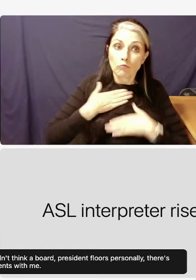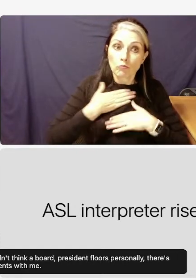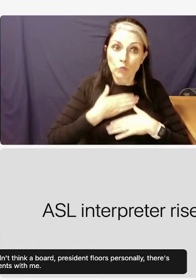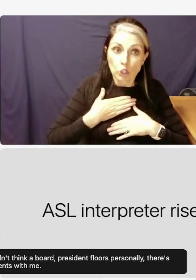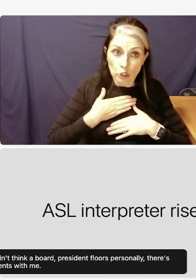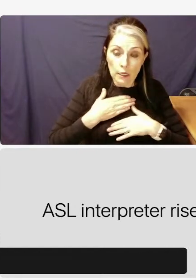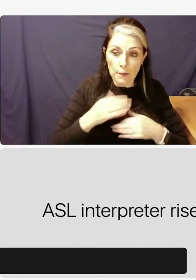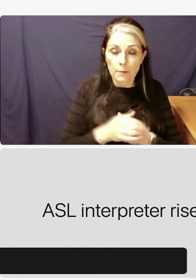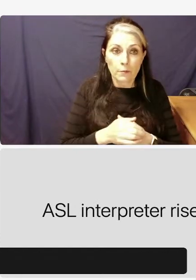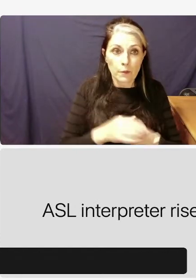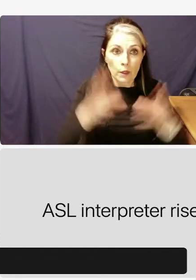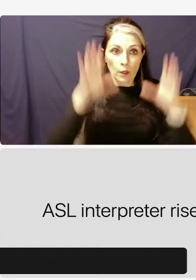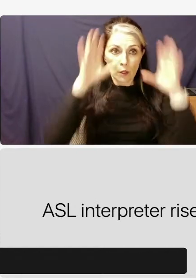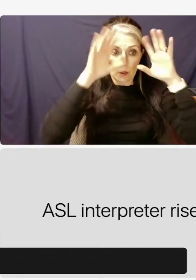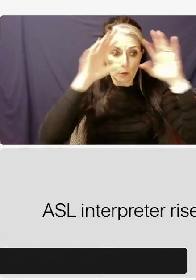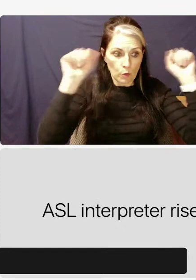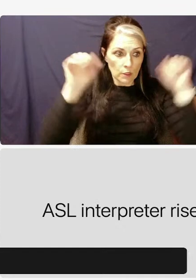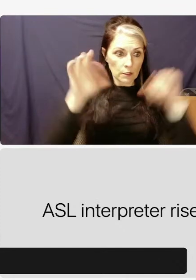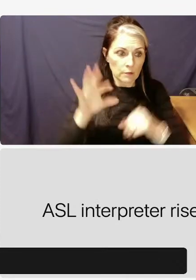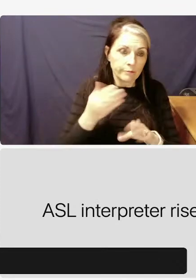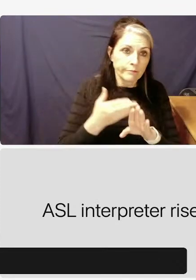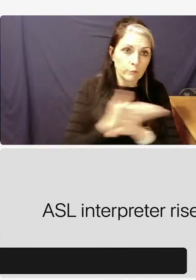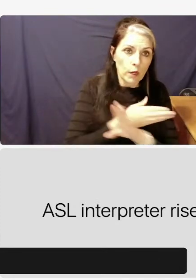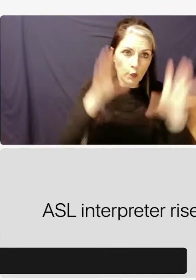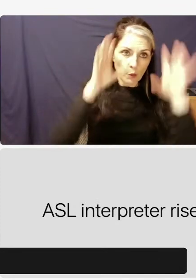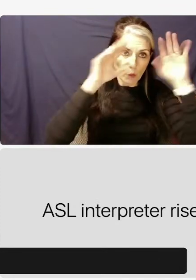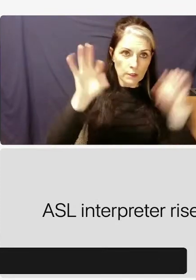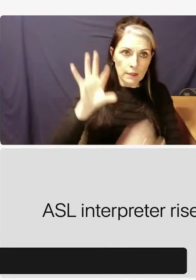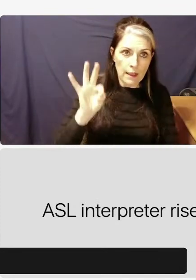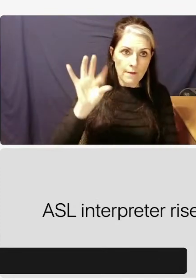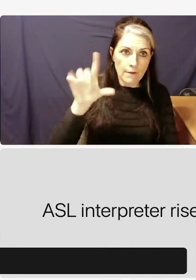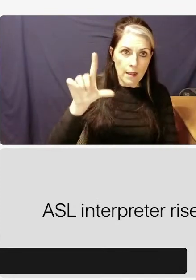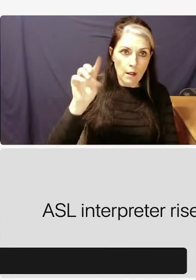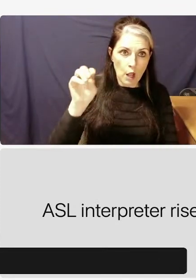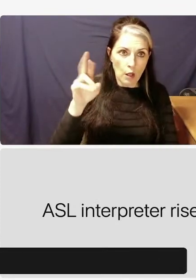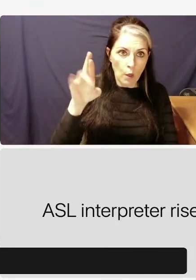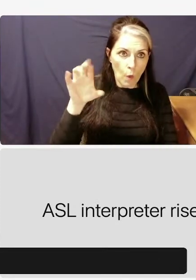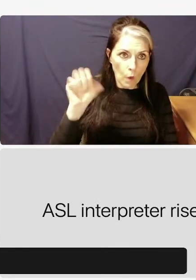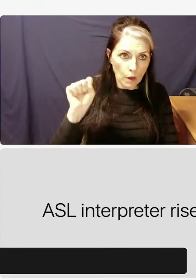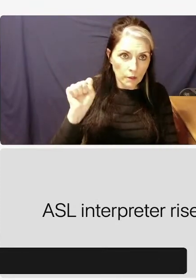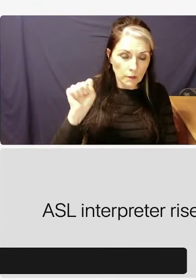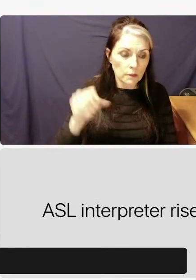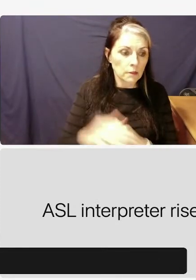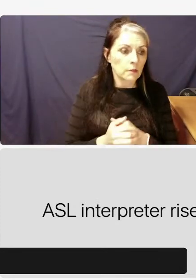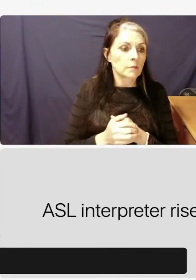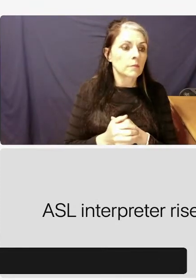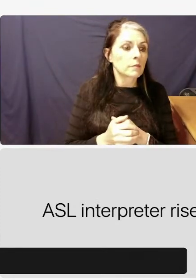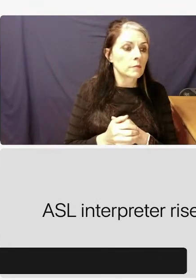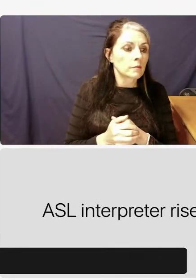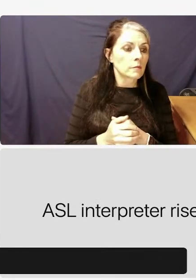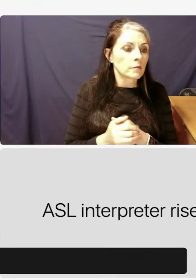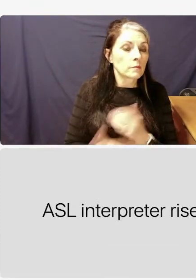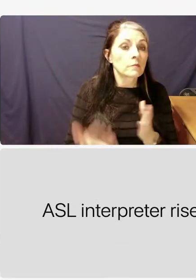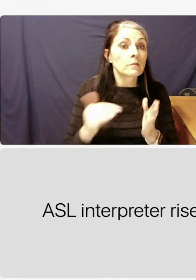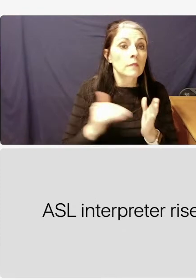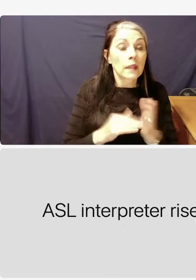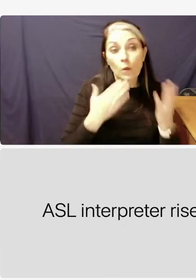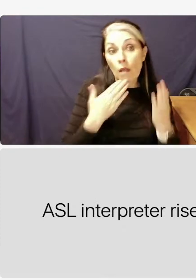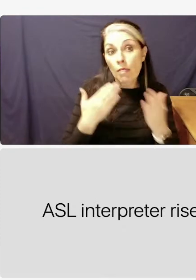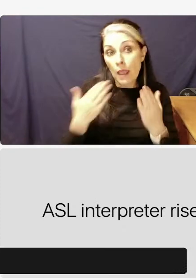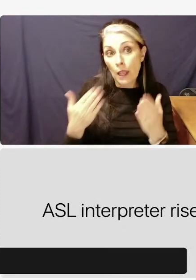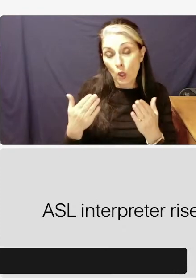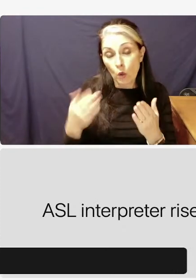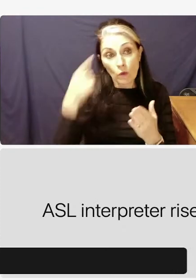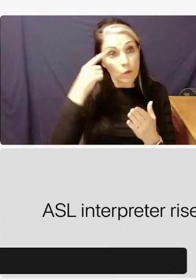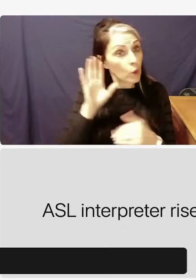uh president flores or former president flores for that uh and uh you know just again i want to thank you uh